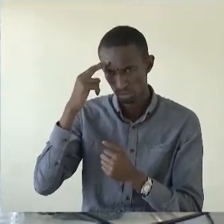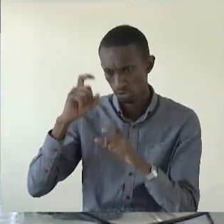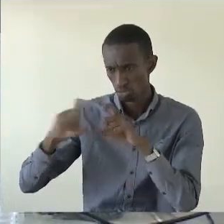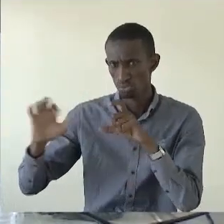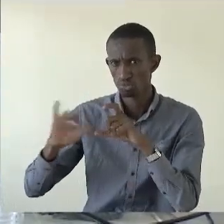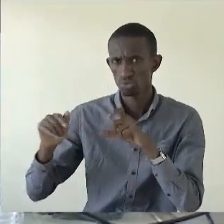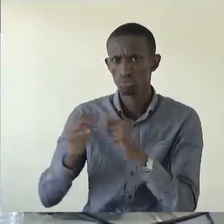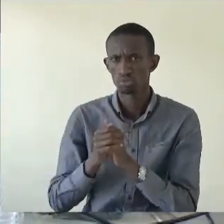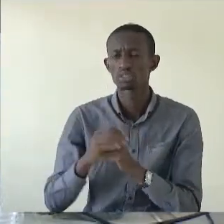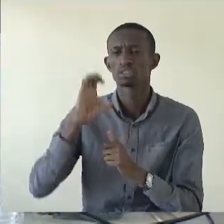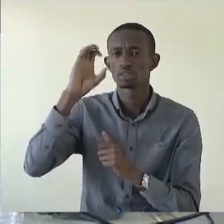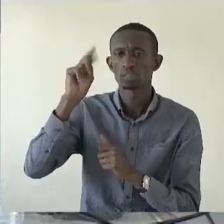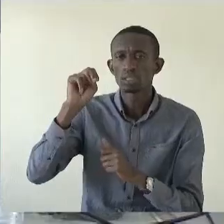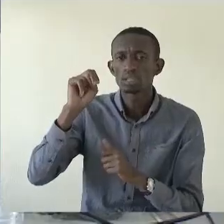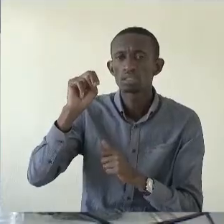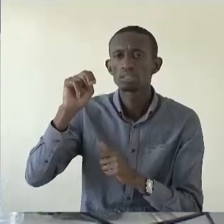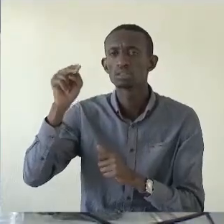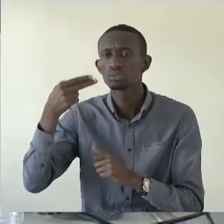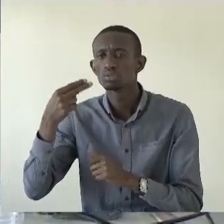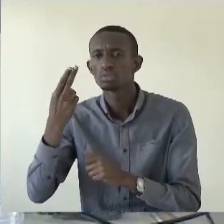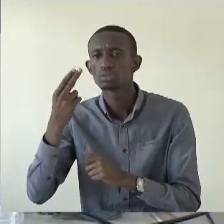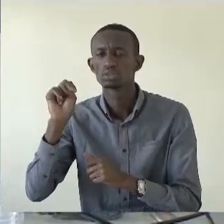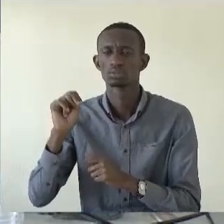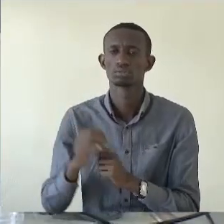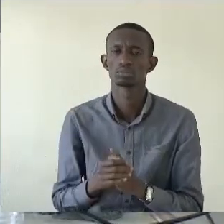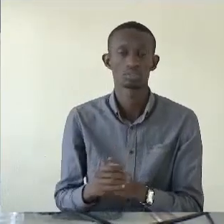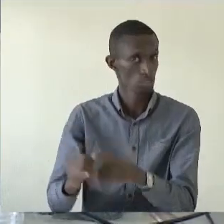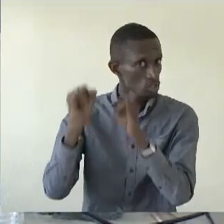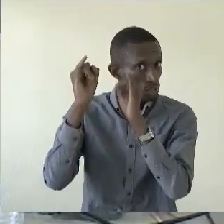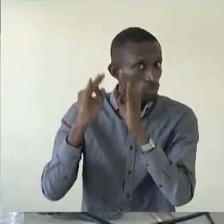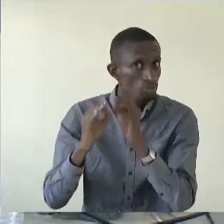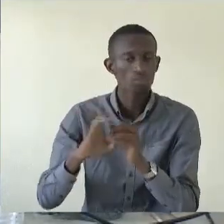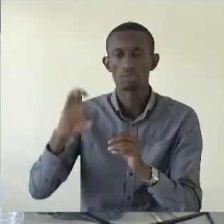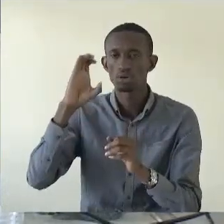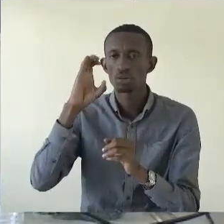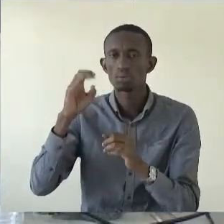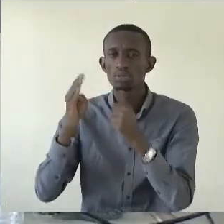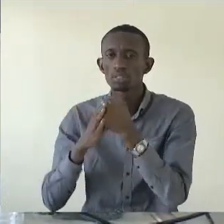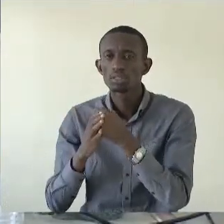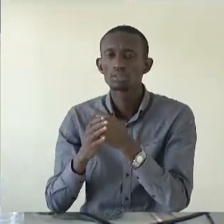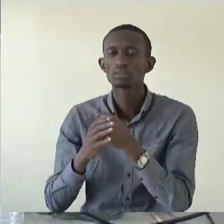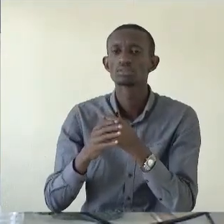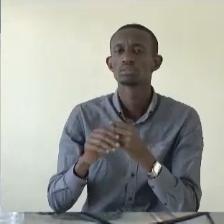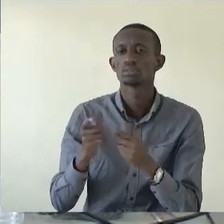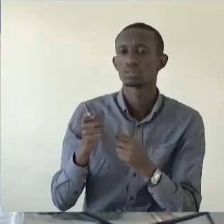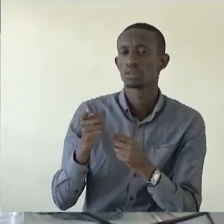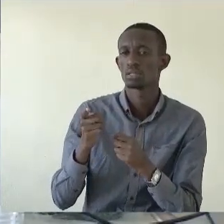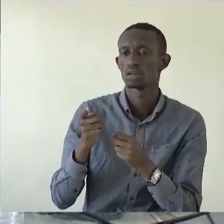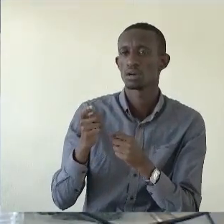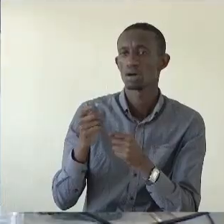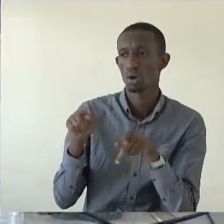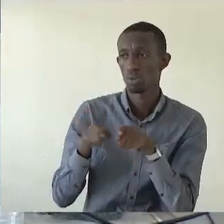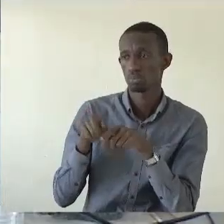CnH2n. So if the carbon atoms are 9 over here, then we'd expect